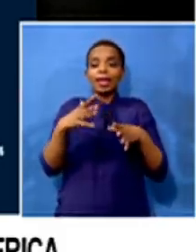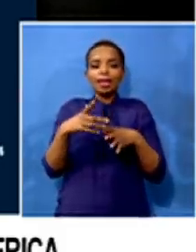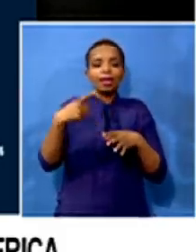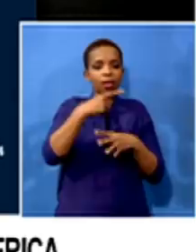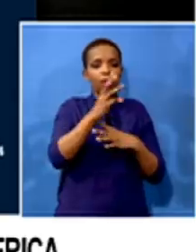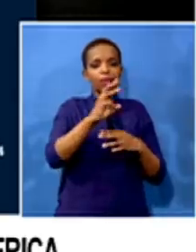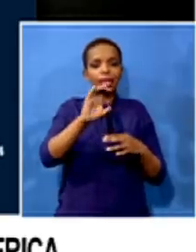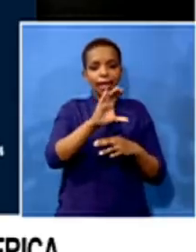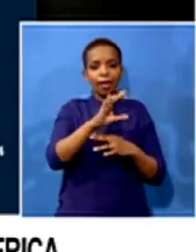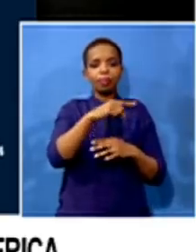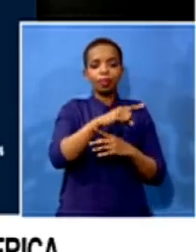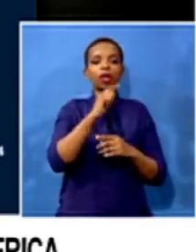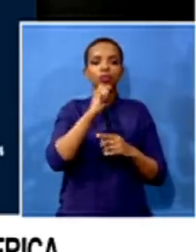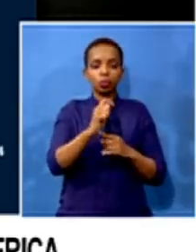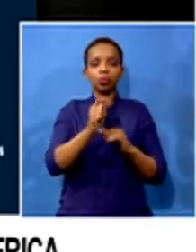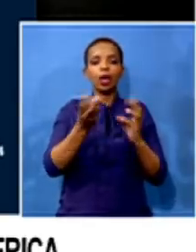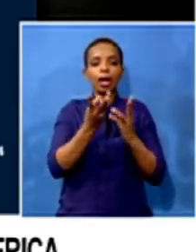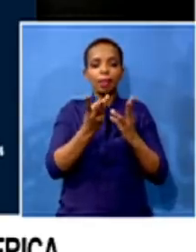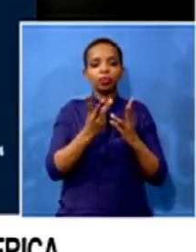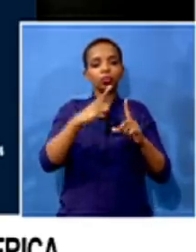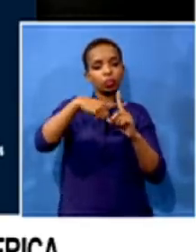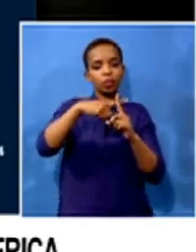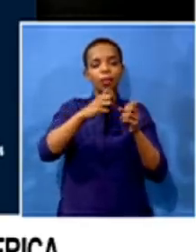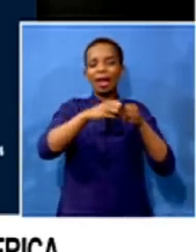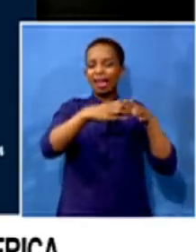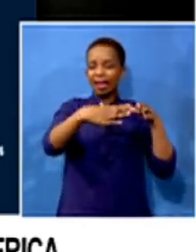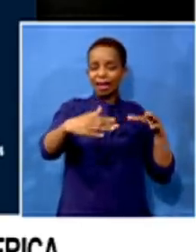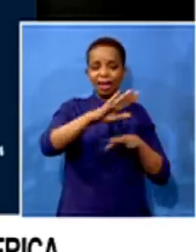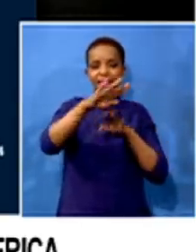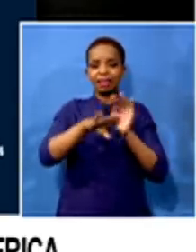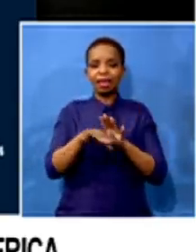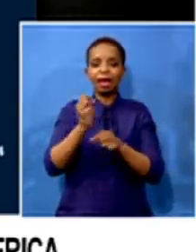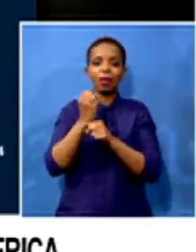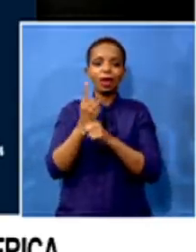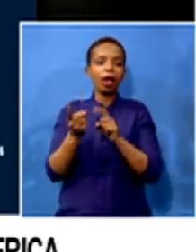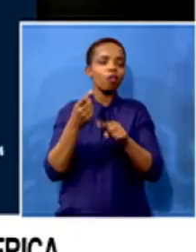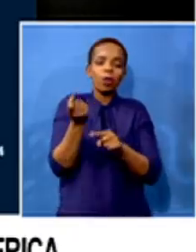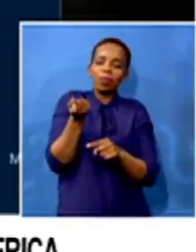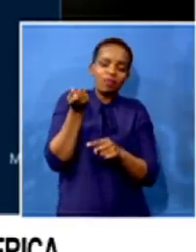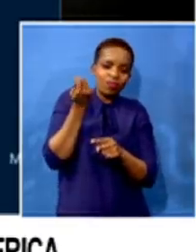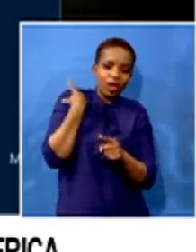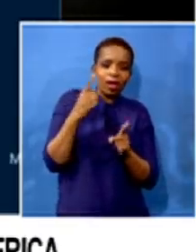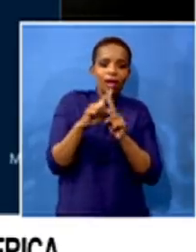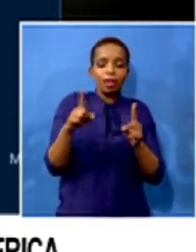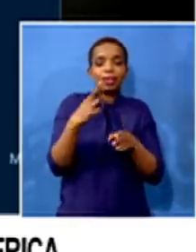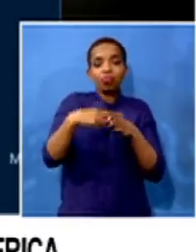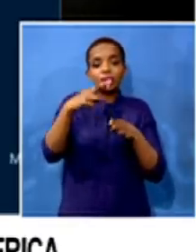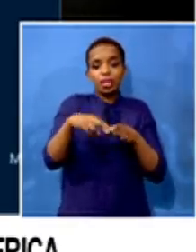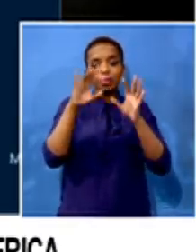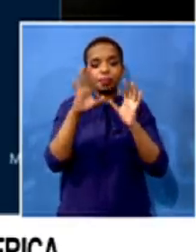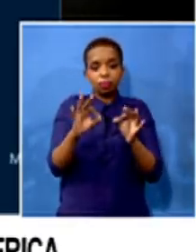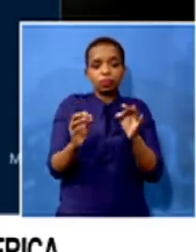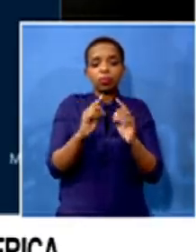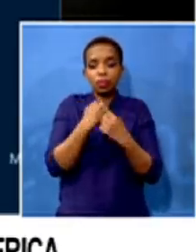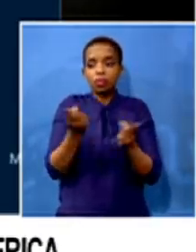So we have a serious problem in the Western Cape. They are ahead of all the other provinces in terms of,